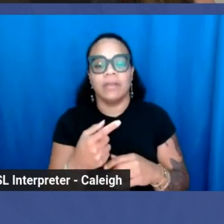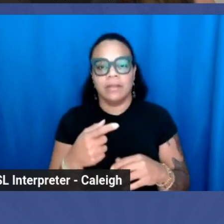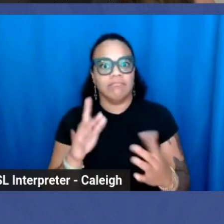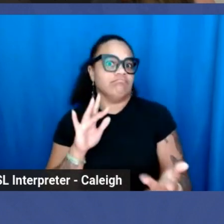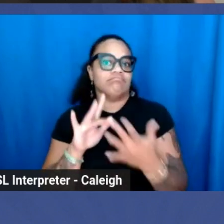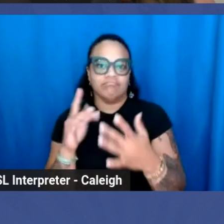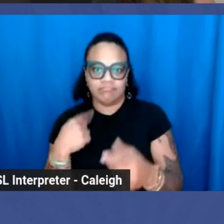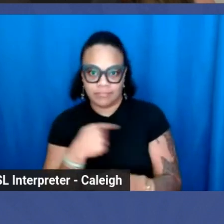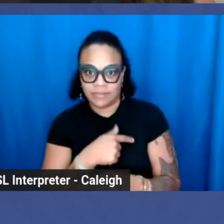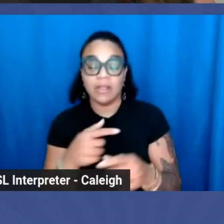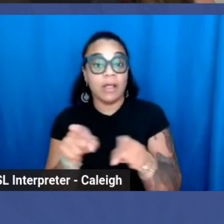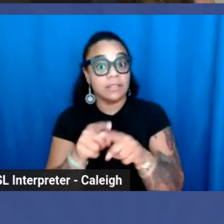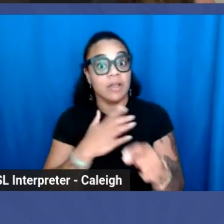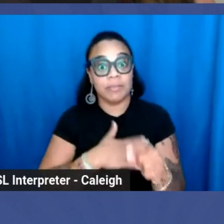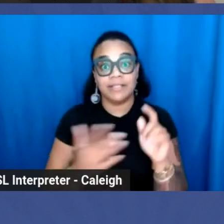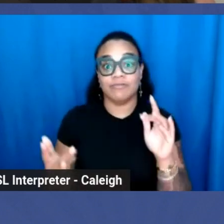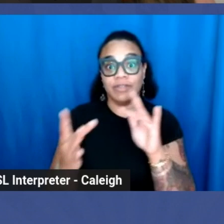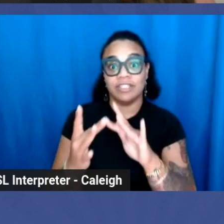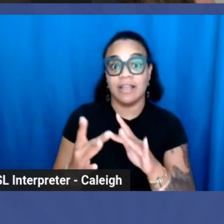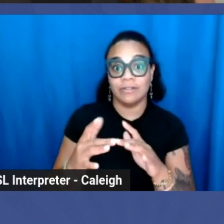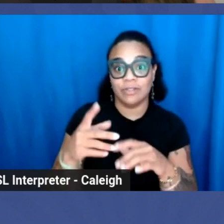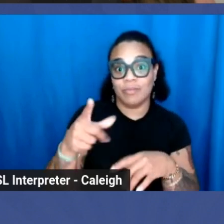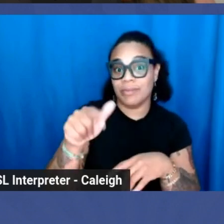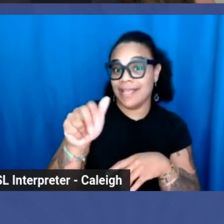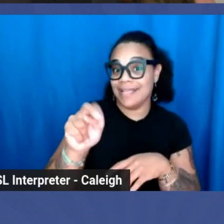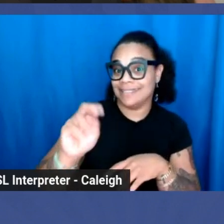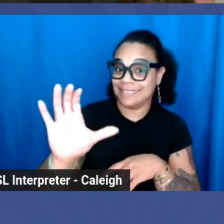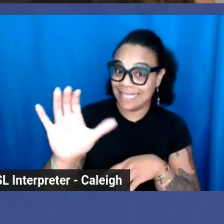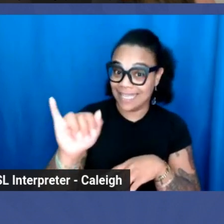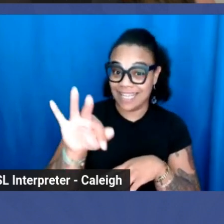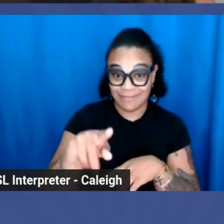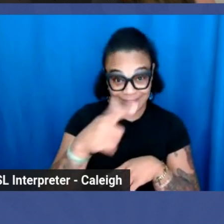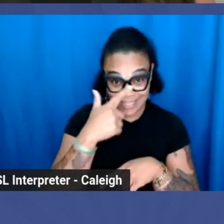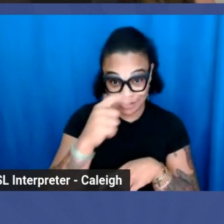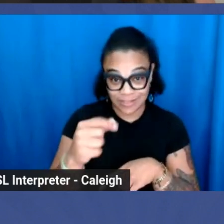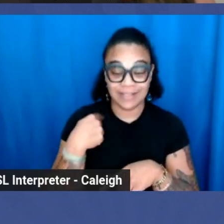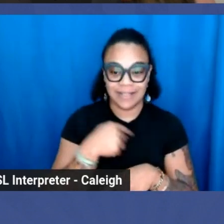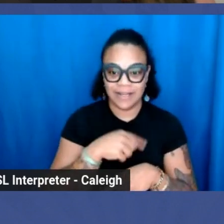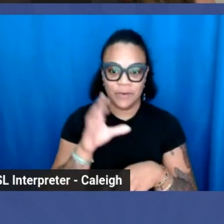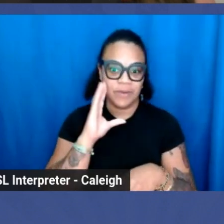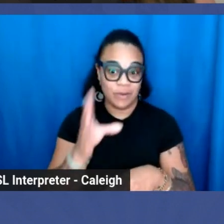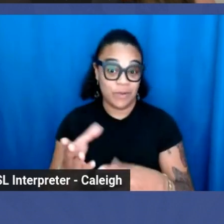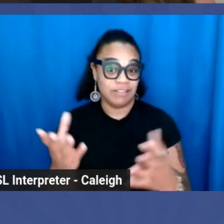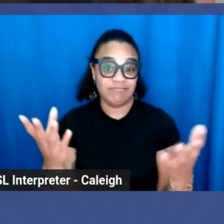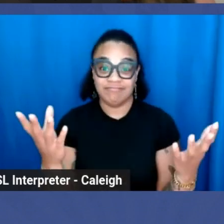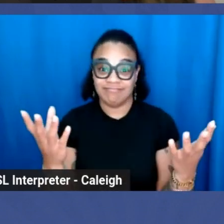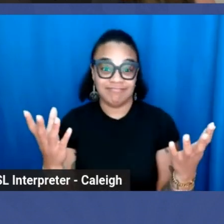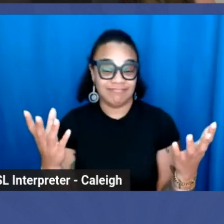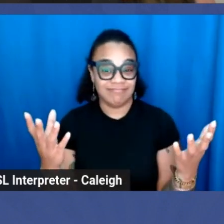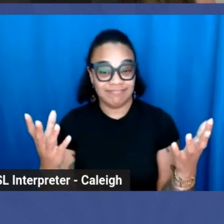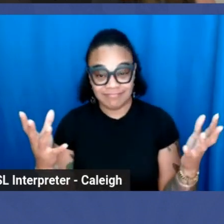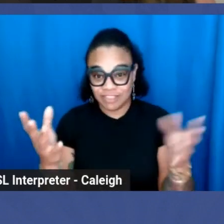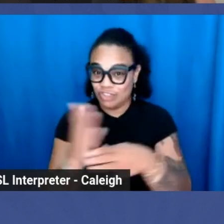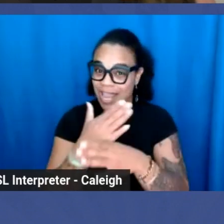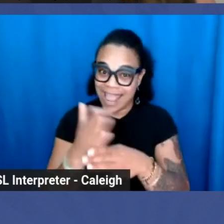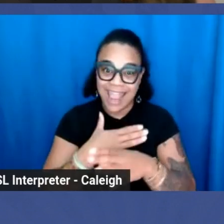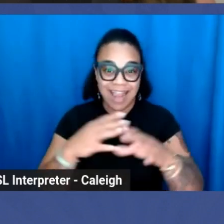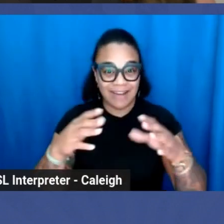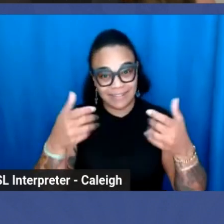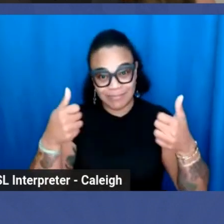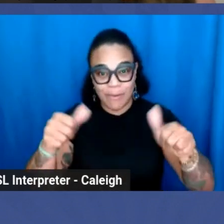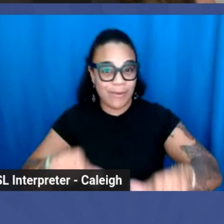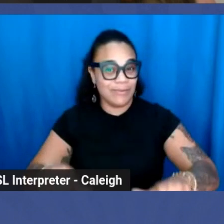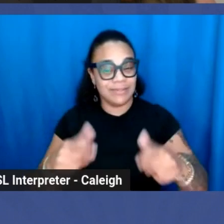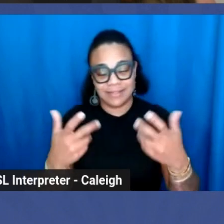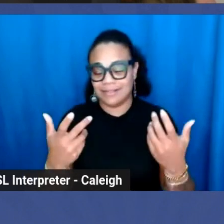out to, for sure, Plan C if you're interested, and we will make sure to, amplify or share. So to